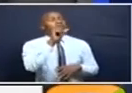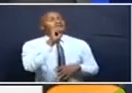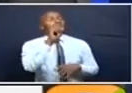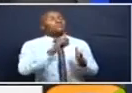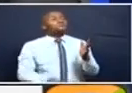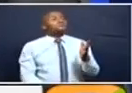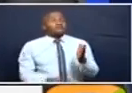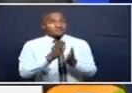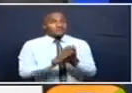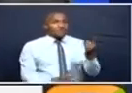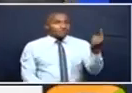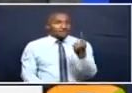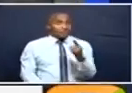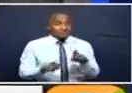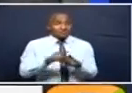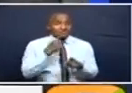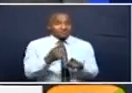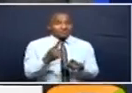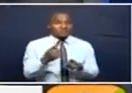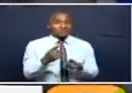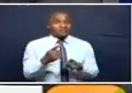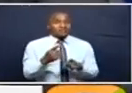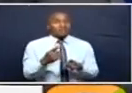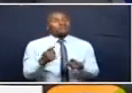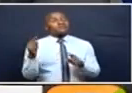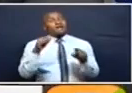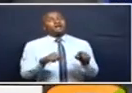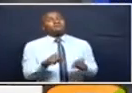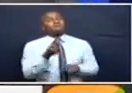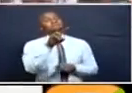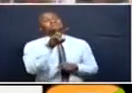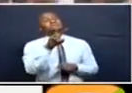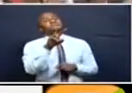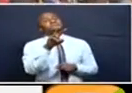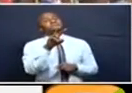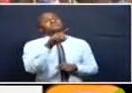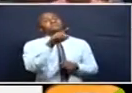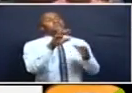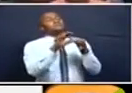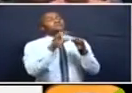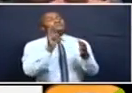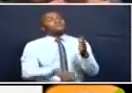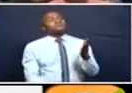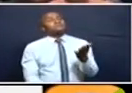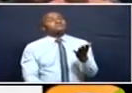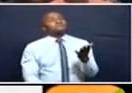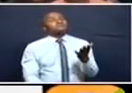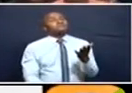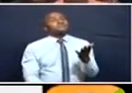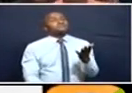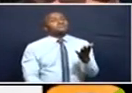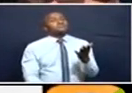come, as you said, possibly rightly, that they came to see what this coalition is on about. Let me say this,